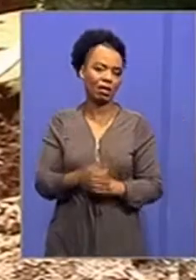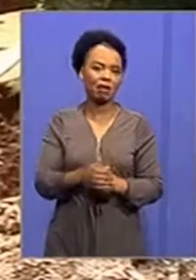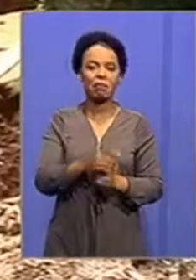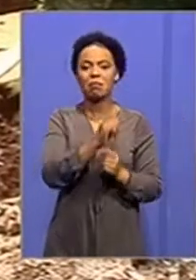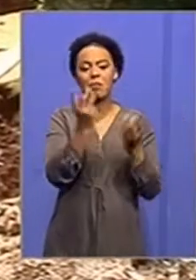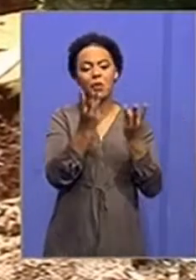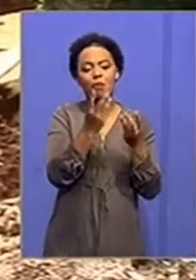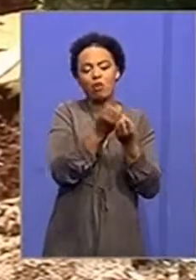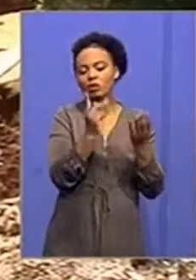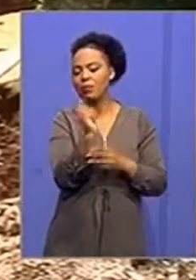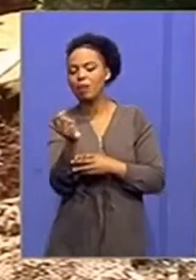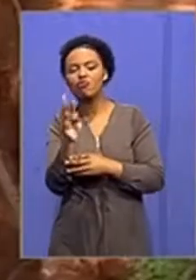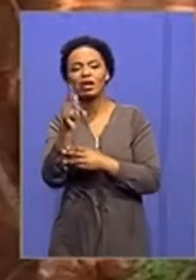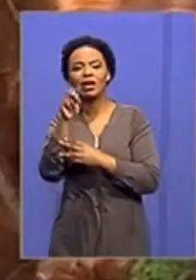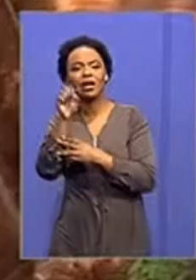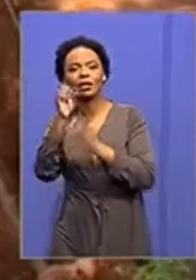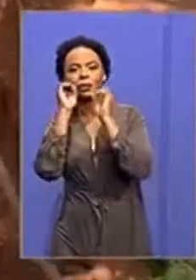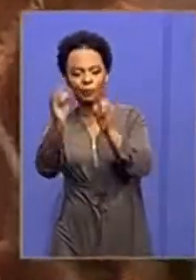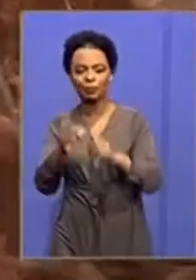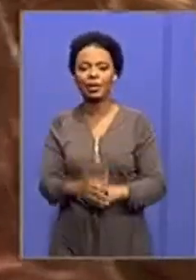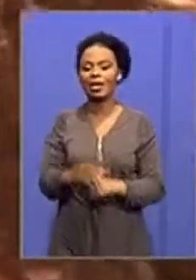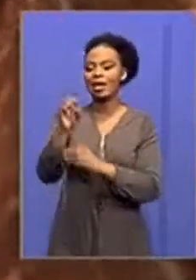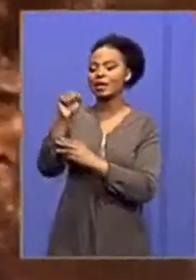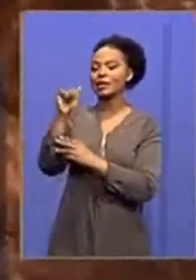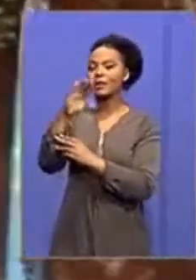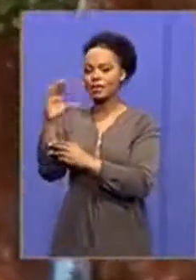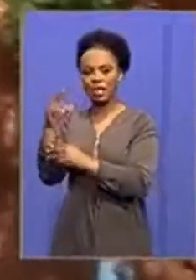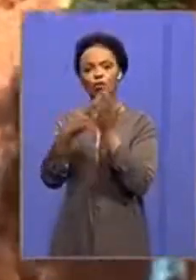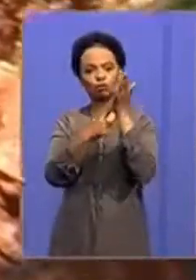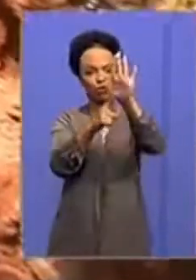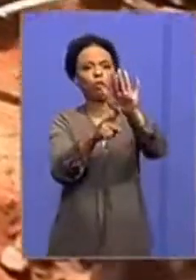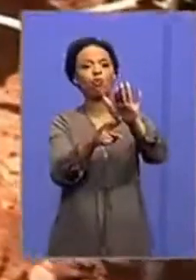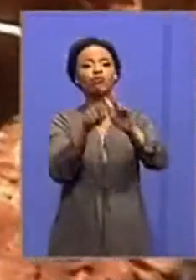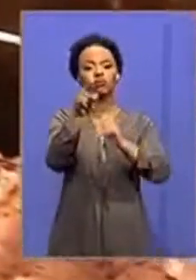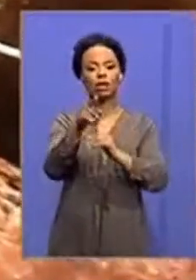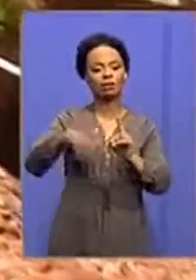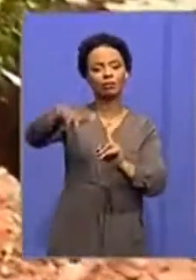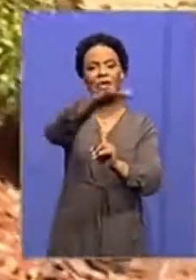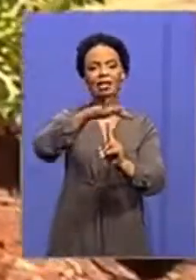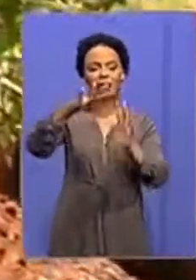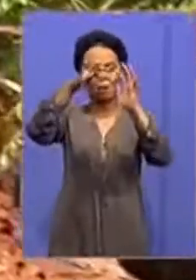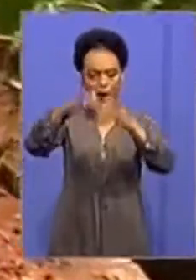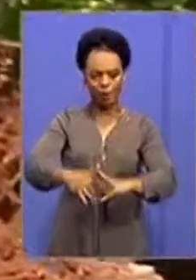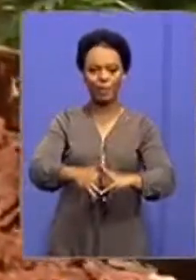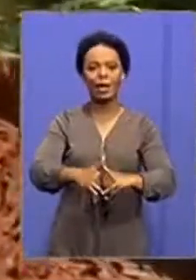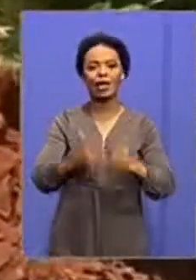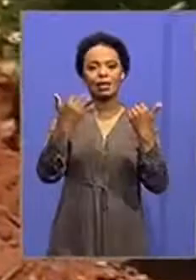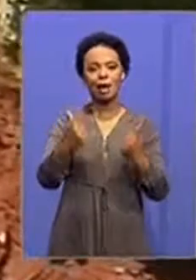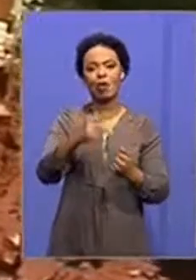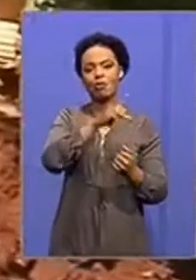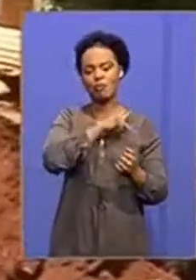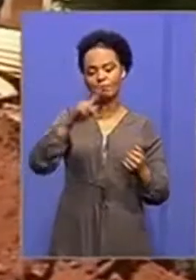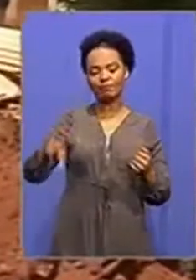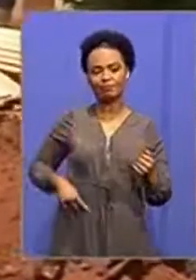the Nutcracker of daguerrexswd. That's what is doing to So, it the much people the village people live the village today. And the people live in the village